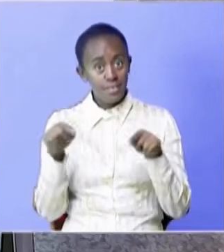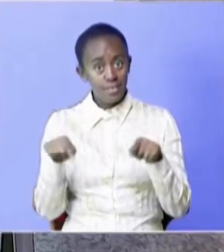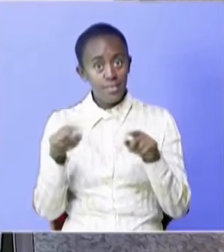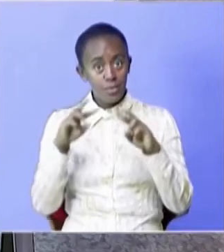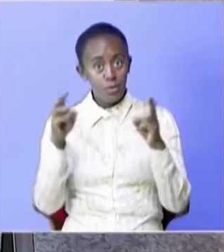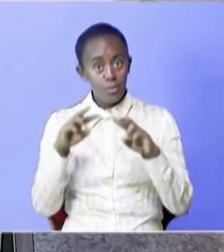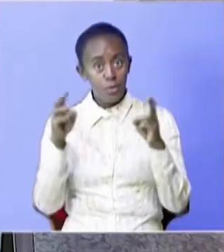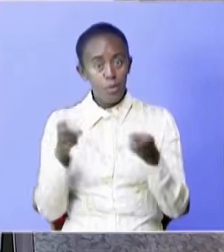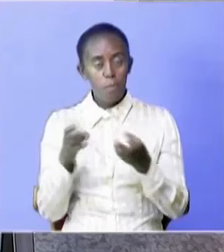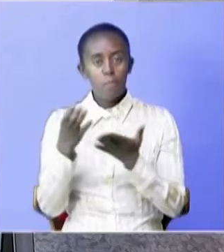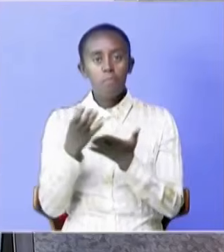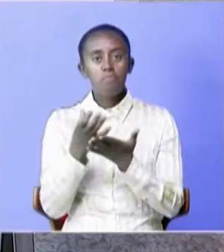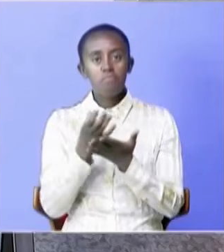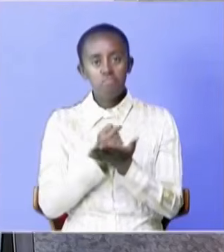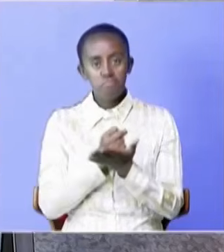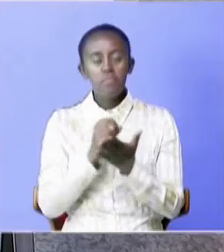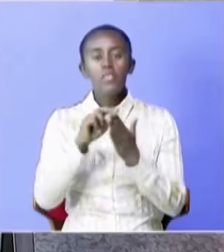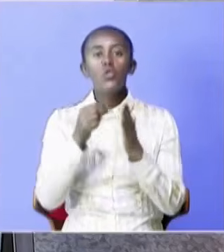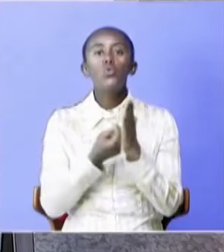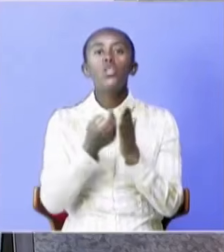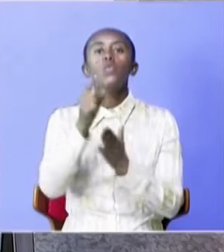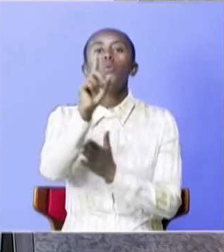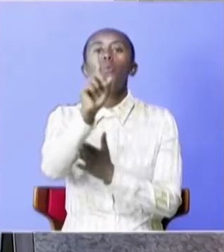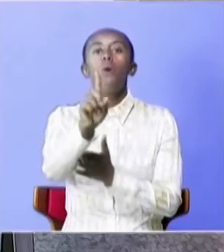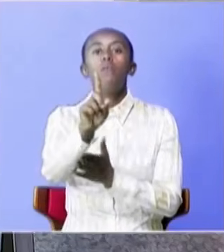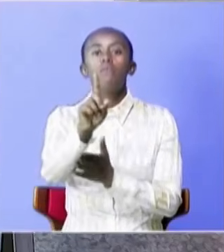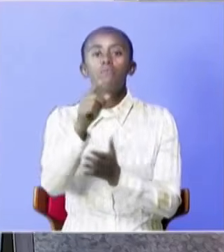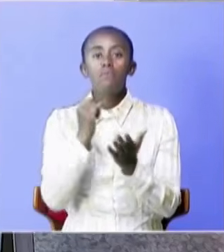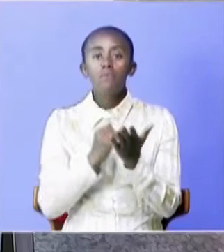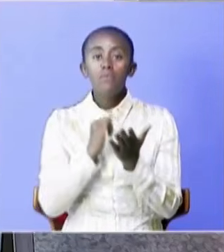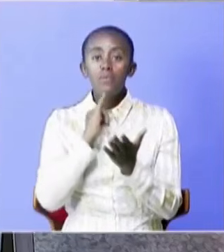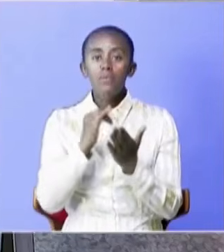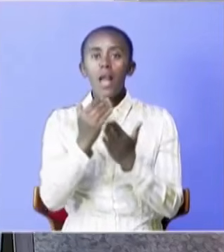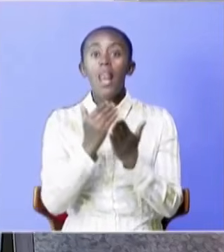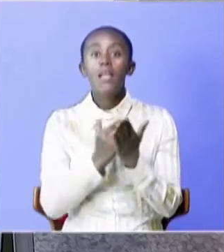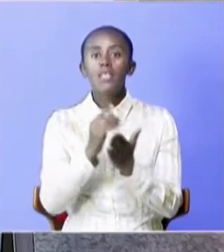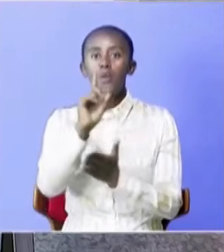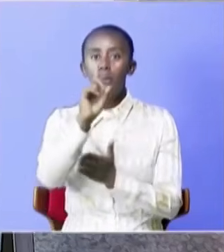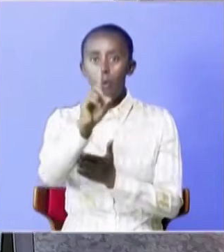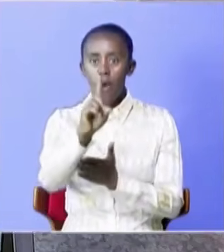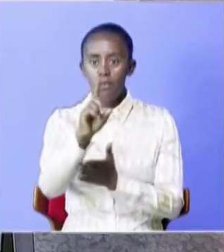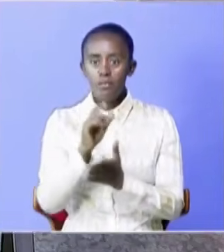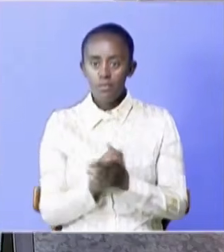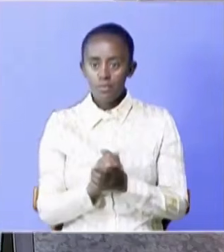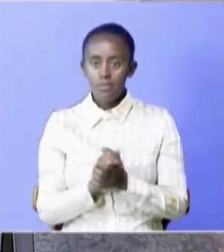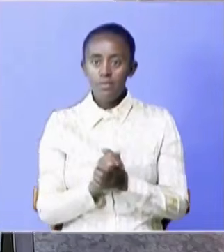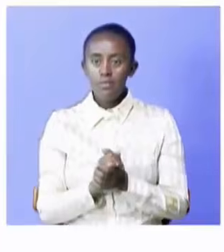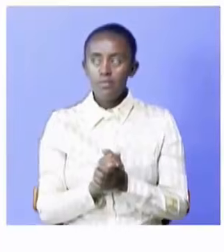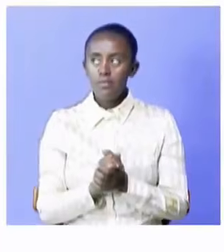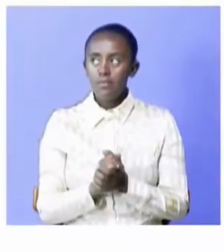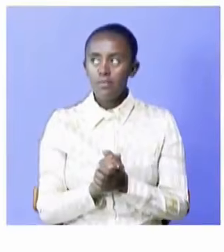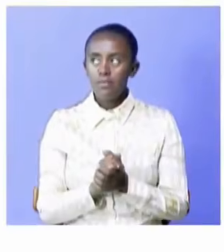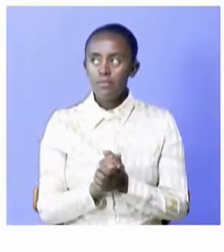is taken from Unit 1 and it is Lesson 1, which is